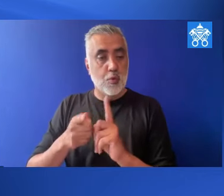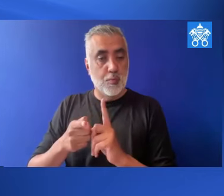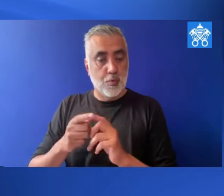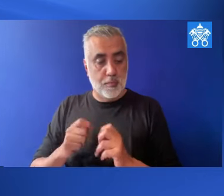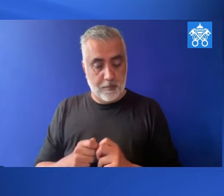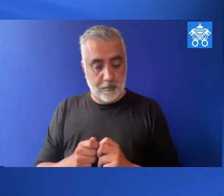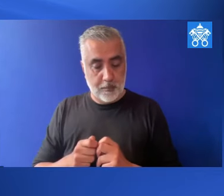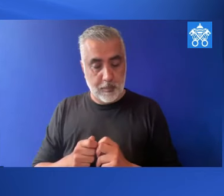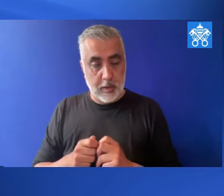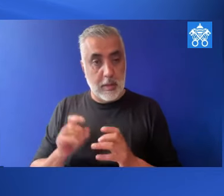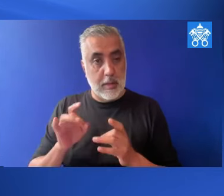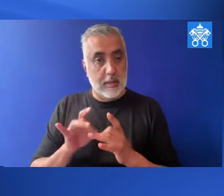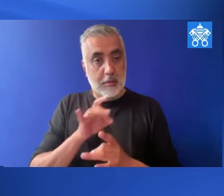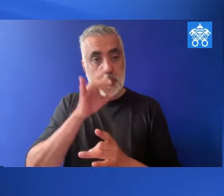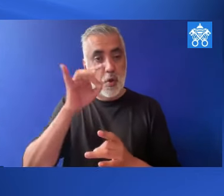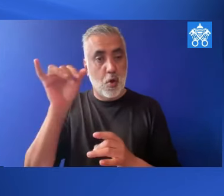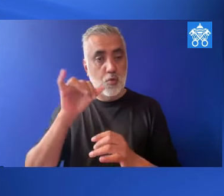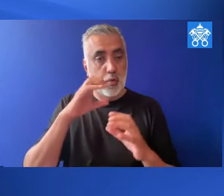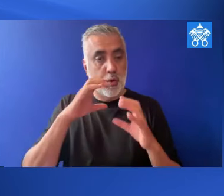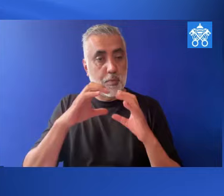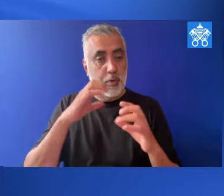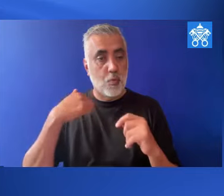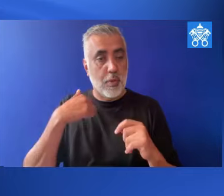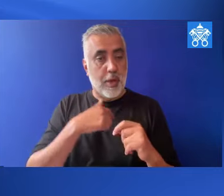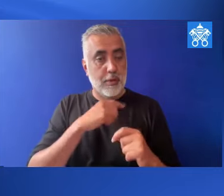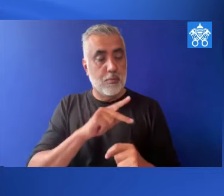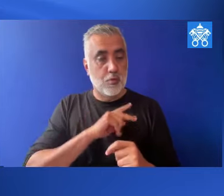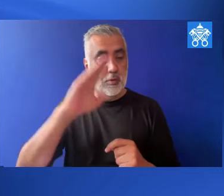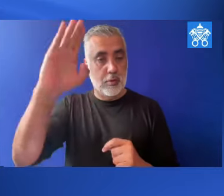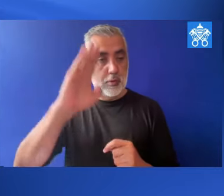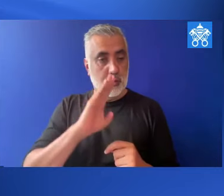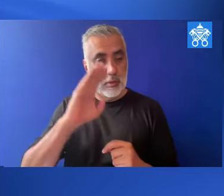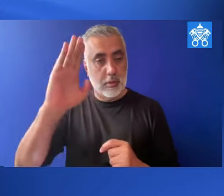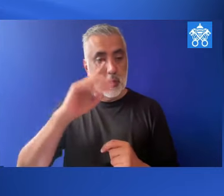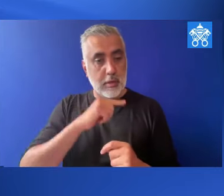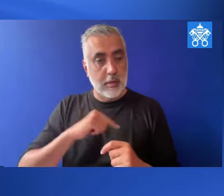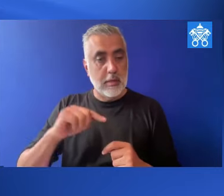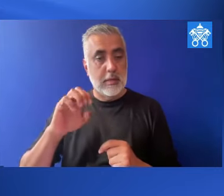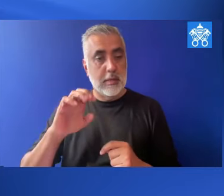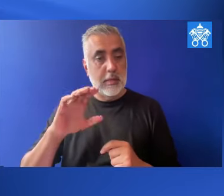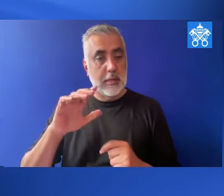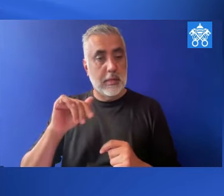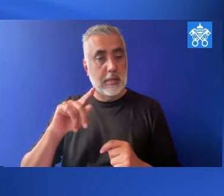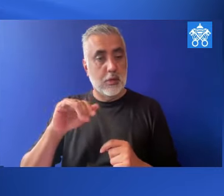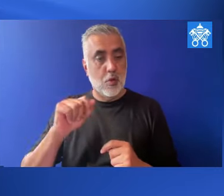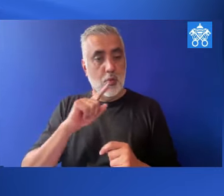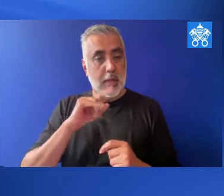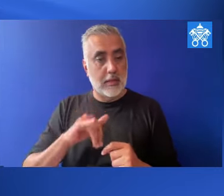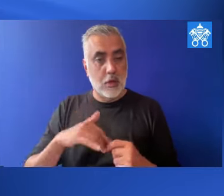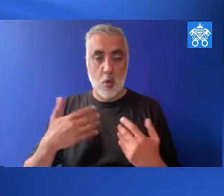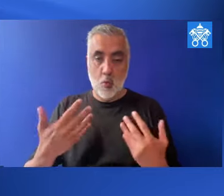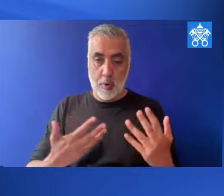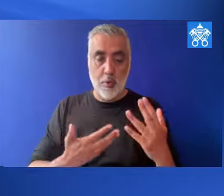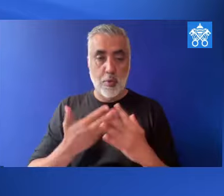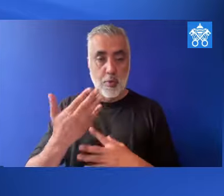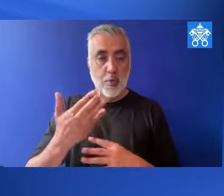The Spirit also communicates with us personally within this ecclesial reality, whether through Lectio